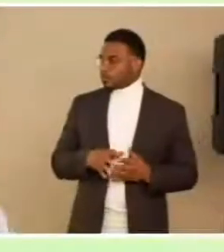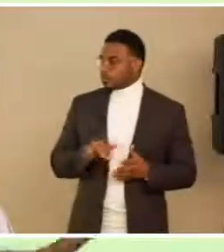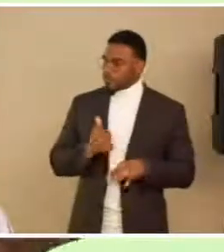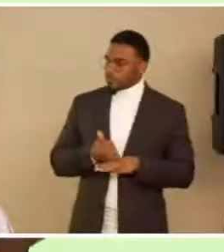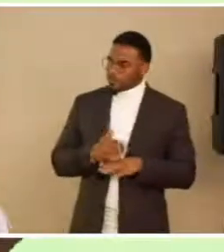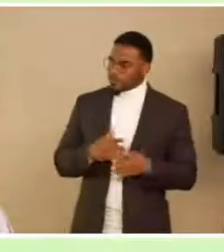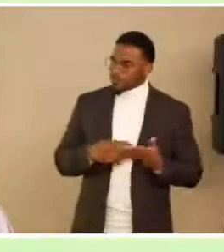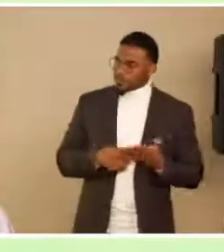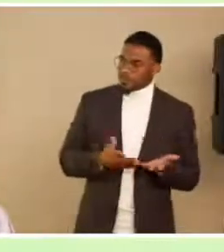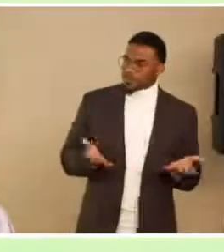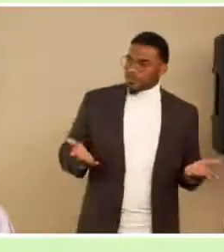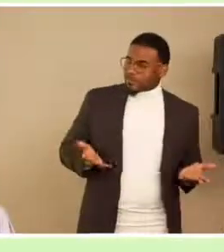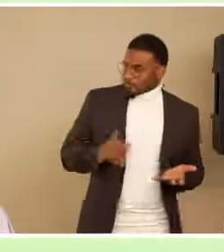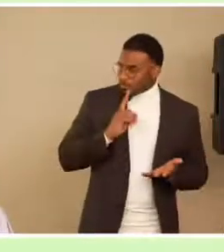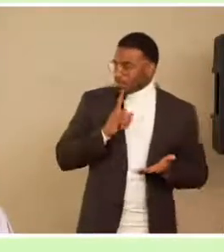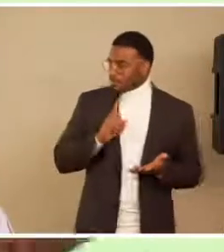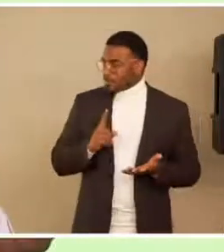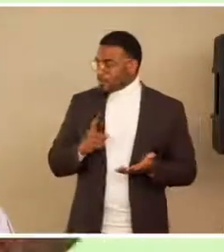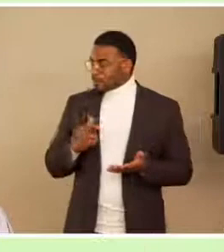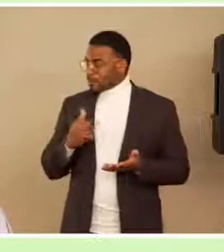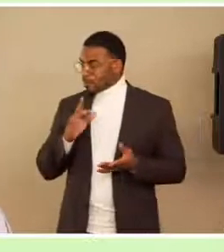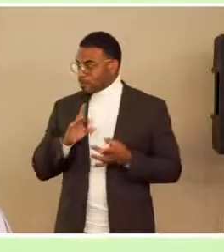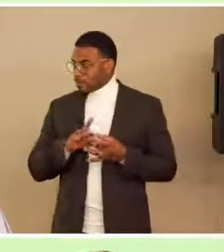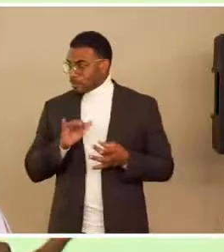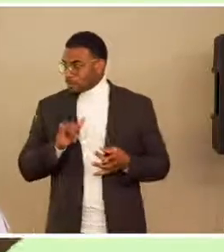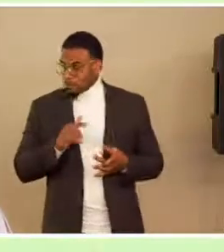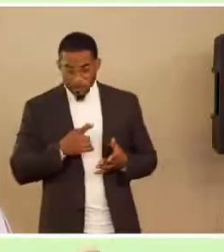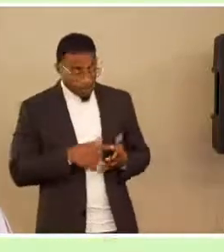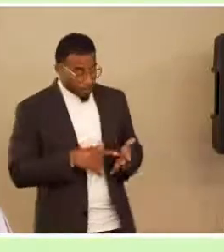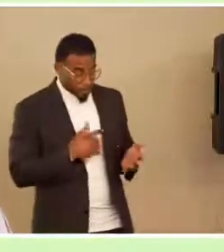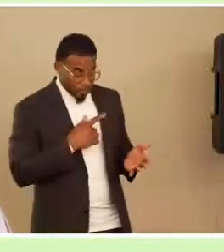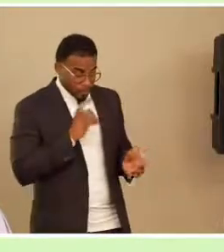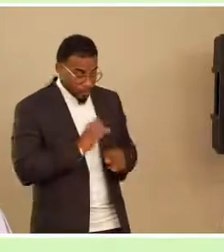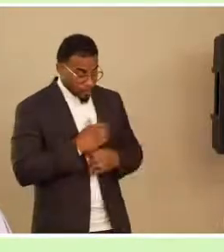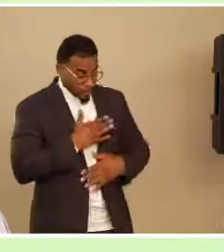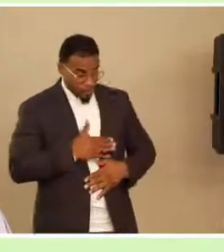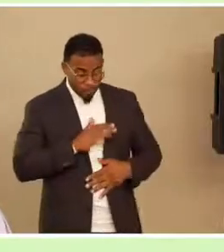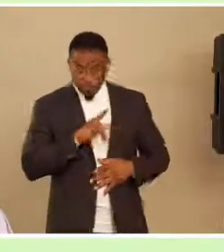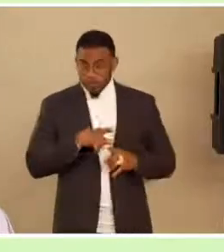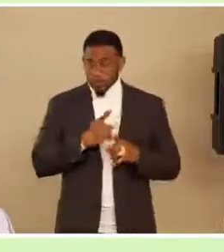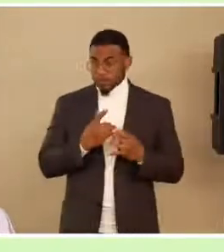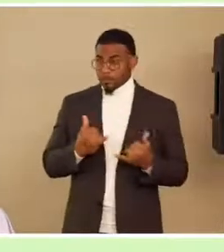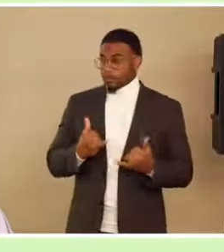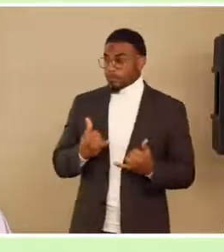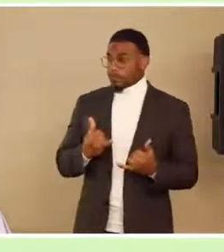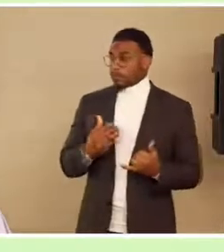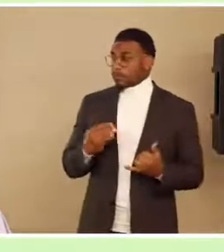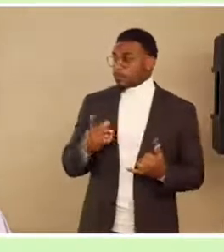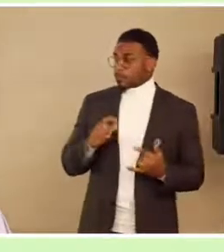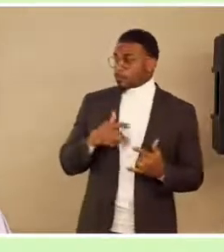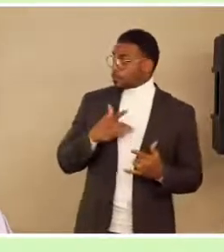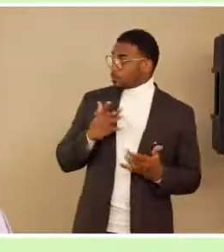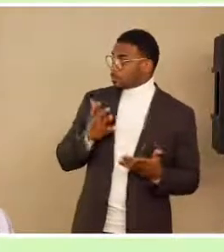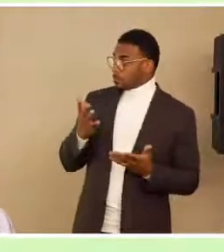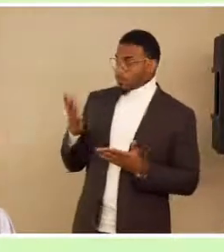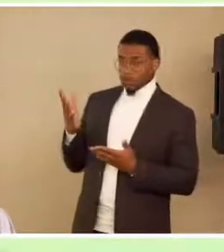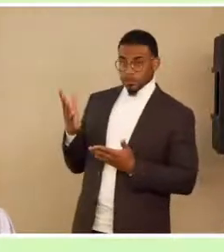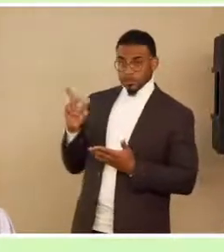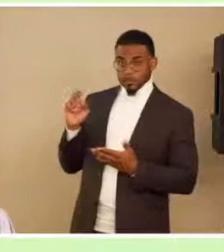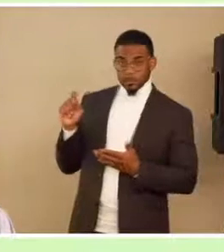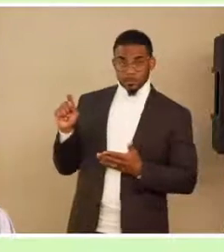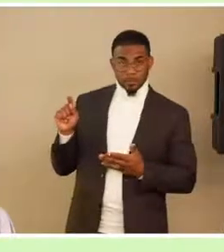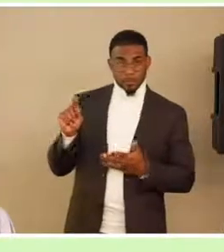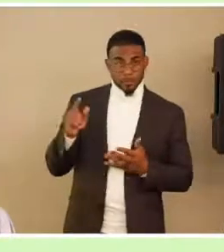On the conversation we have. It is. I would say that what I am really passionate about right now and where I feel is a one